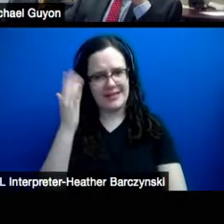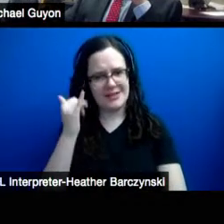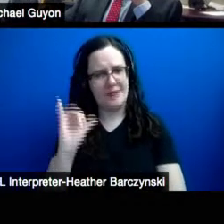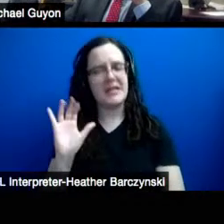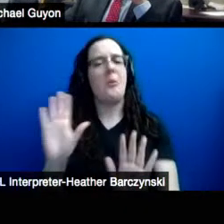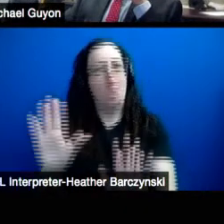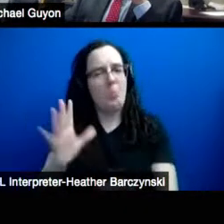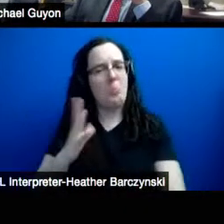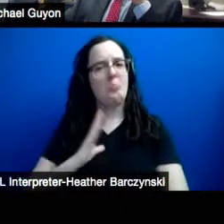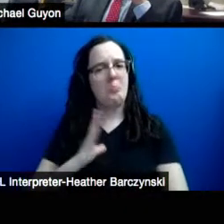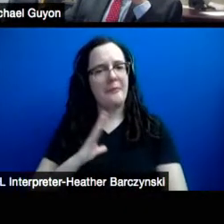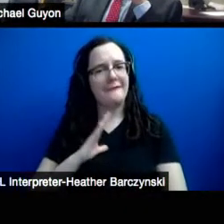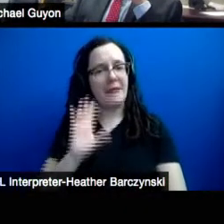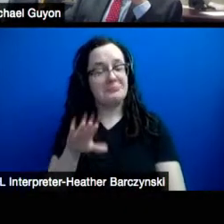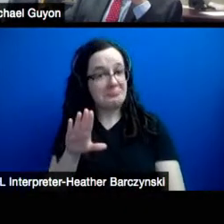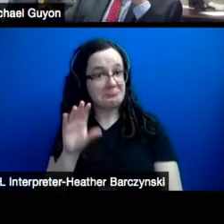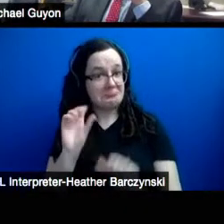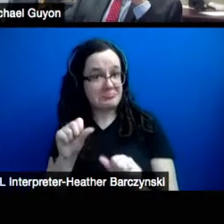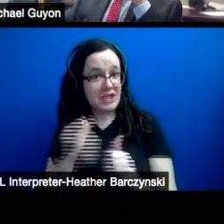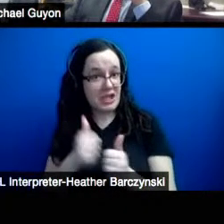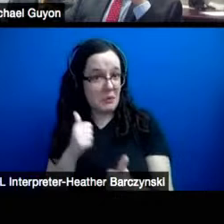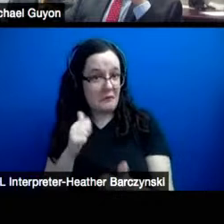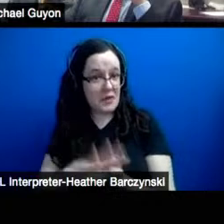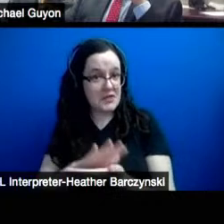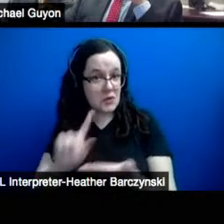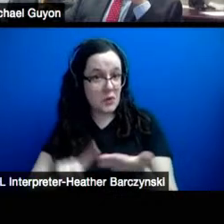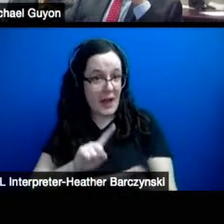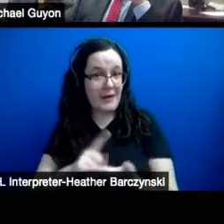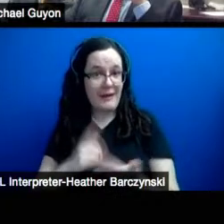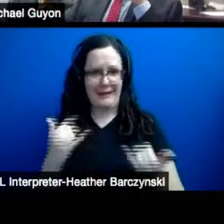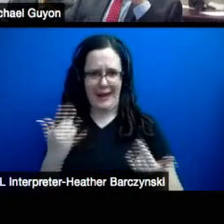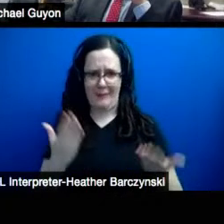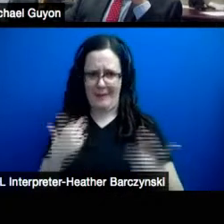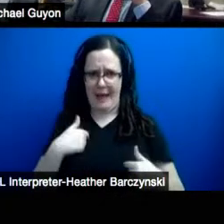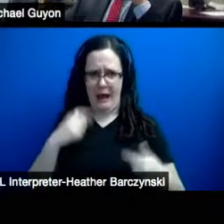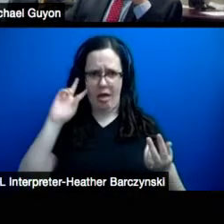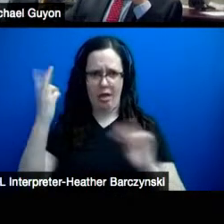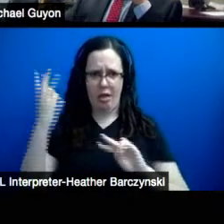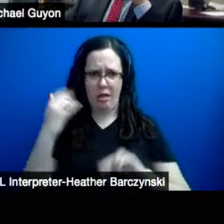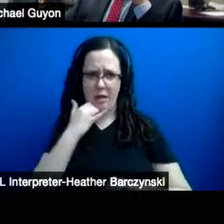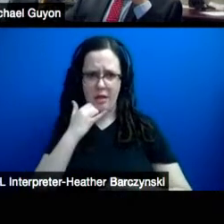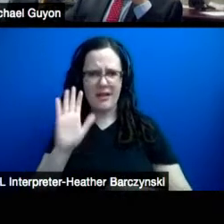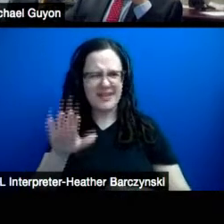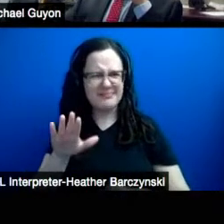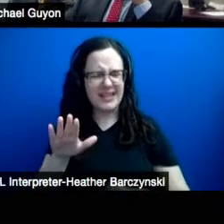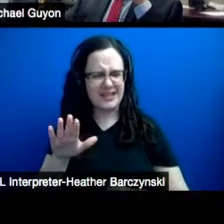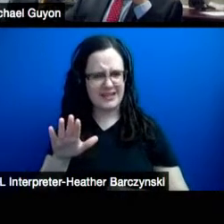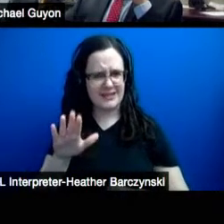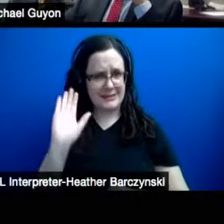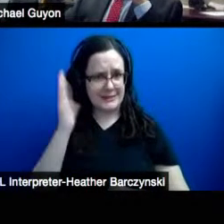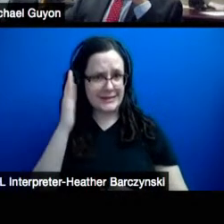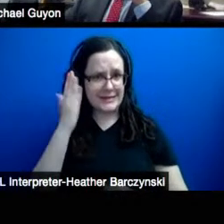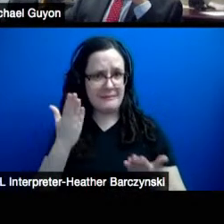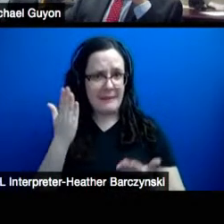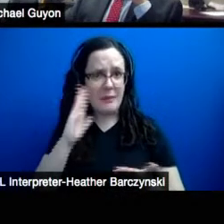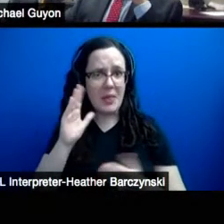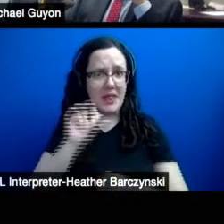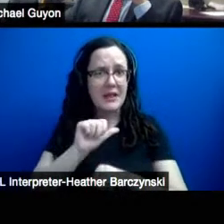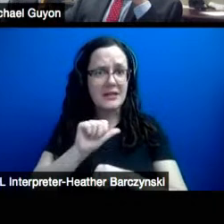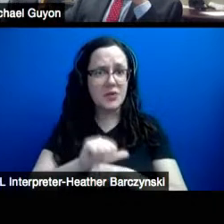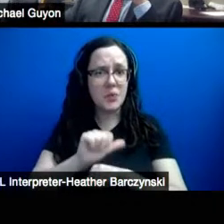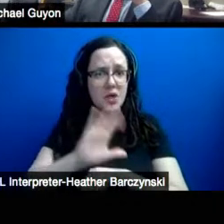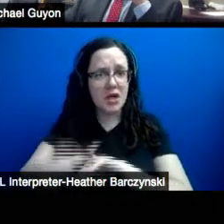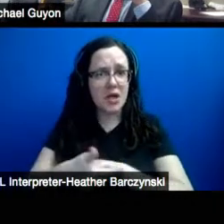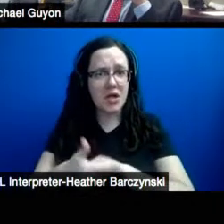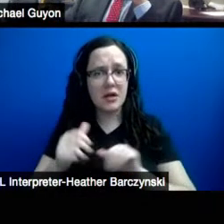least do something to avoid school hours? And now maybe I'm misunderstanding, but I think I'm hearing there might be some night work in November as